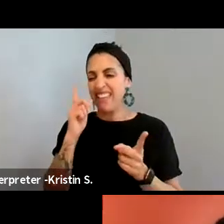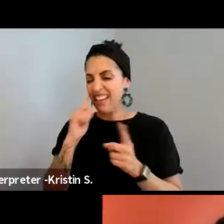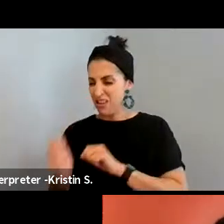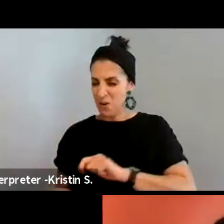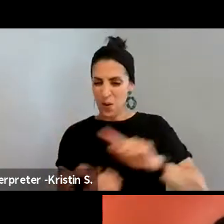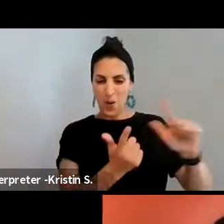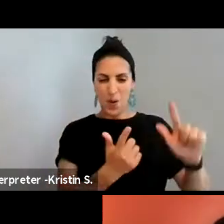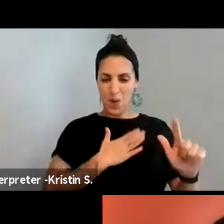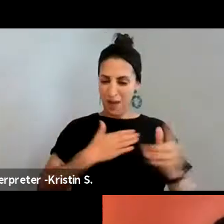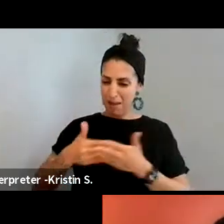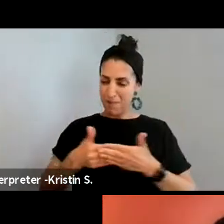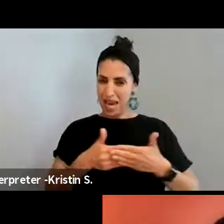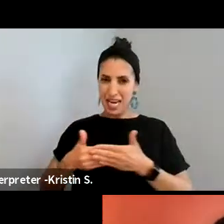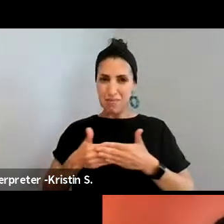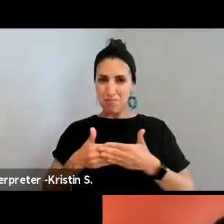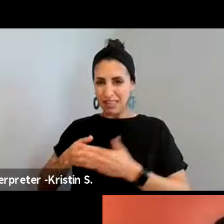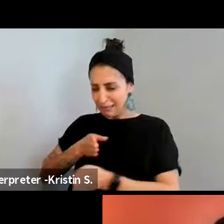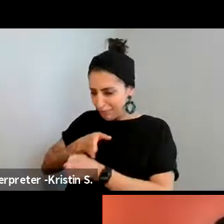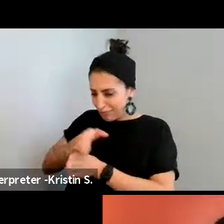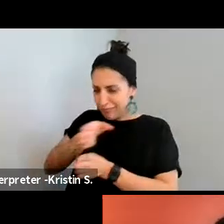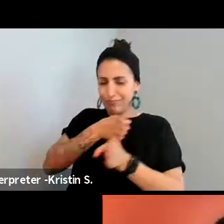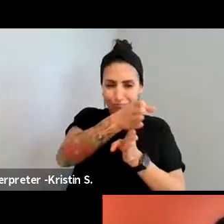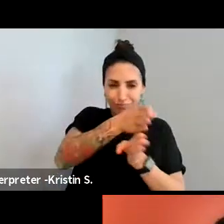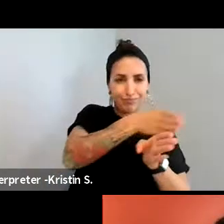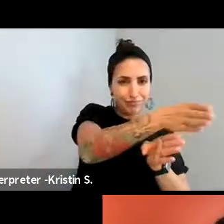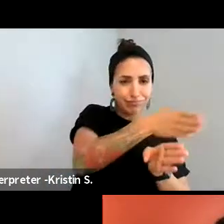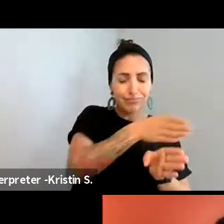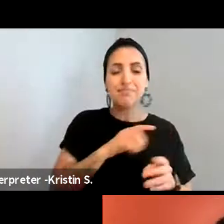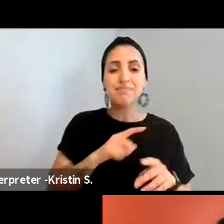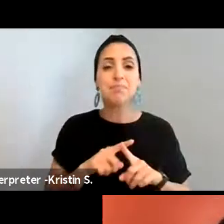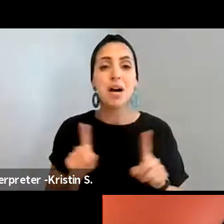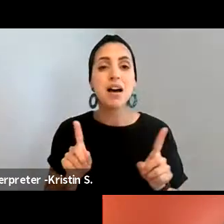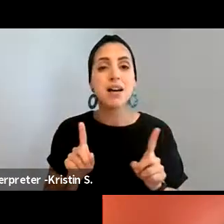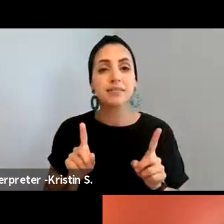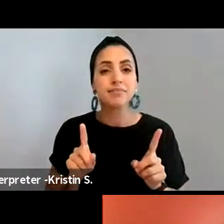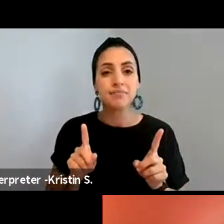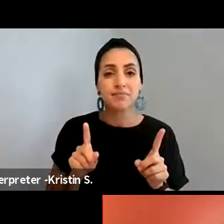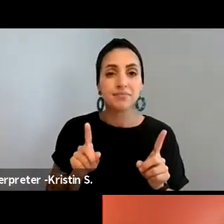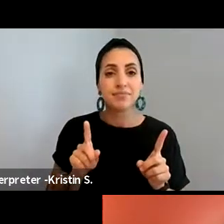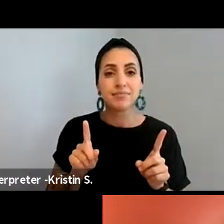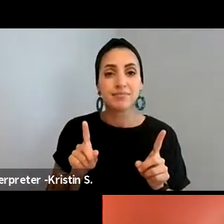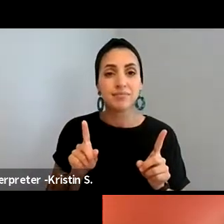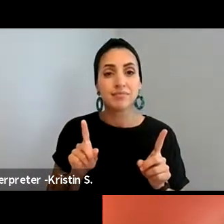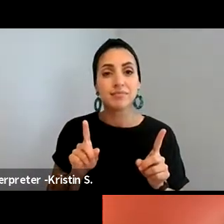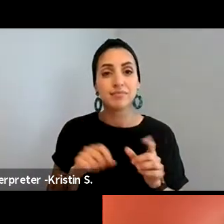and I love them all. But certainly